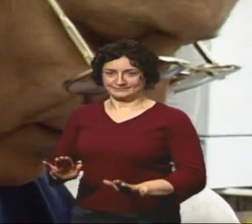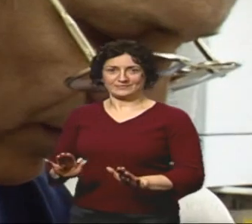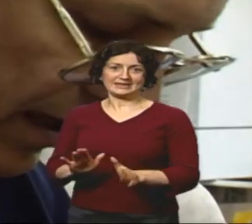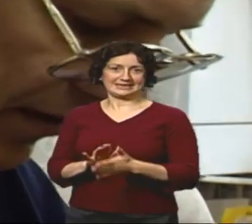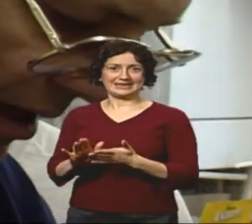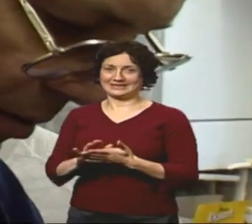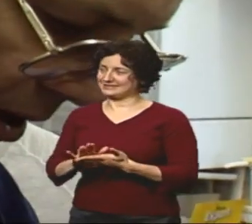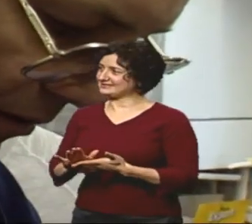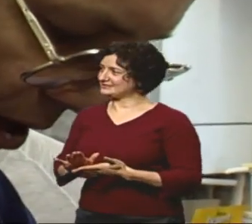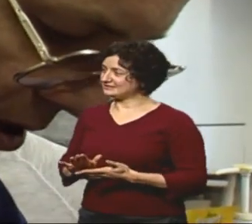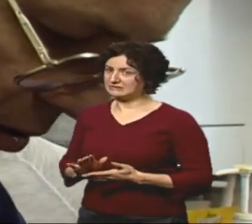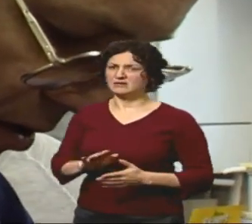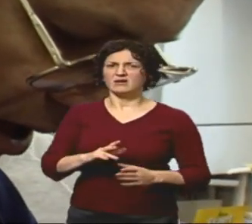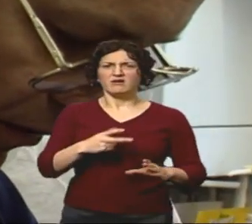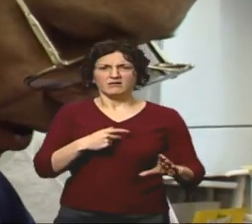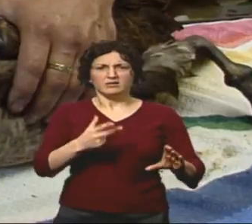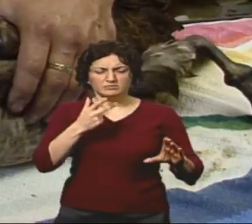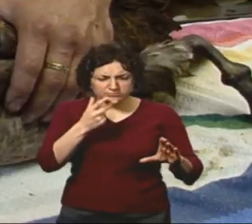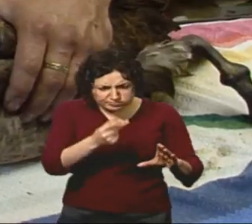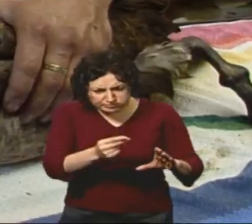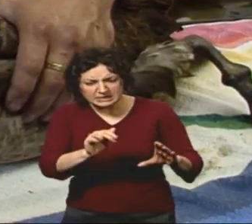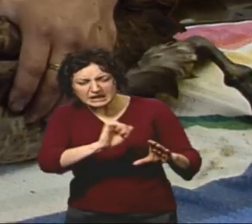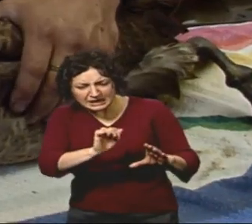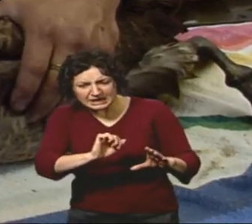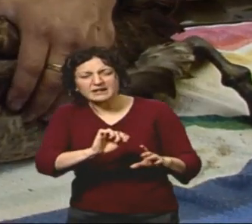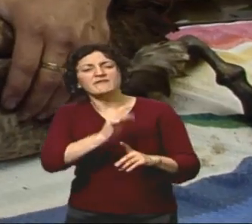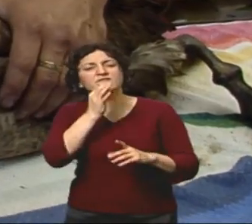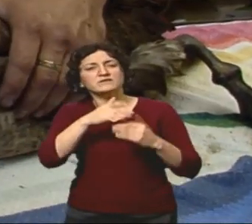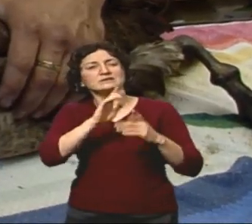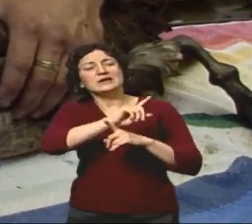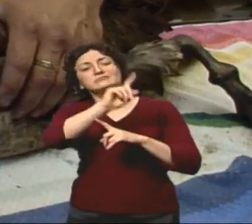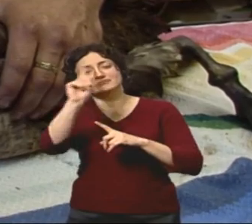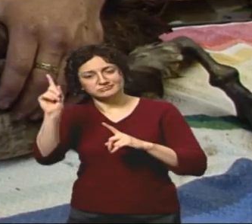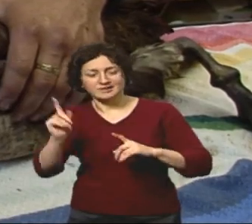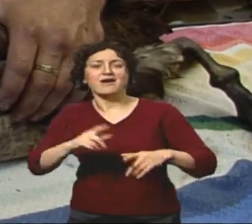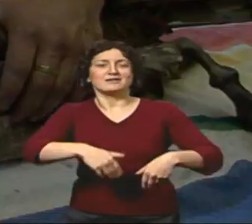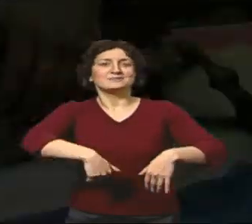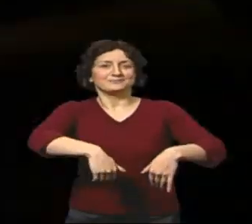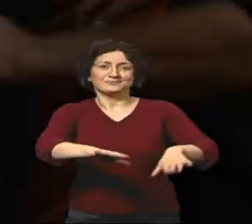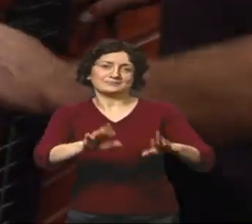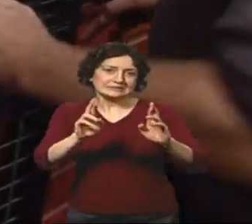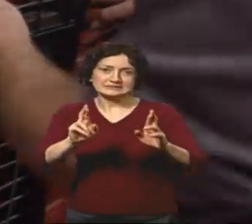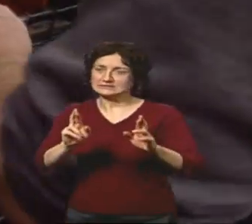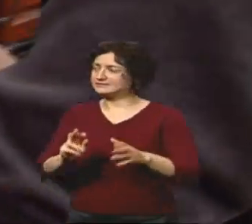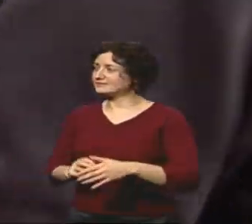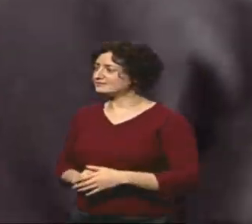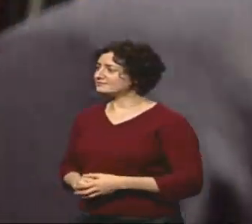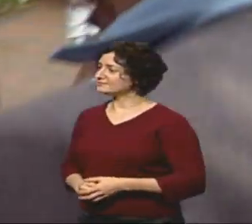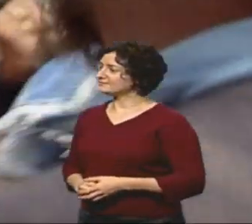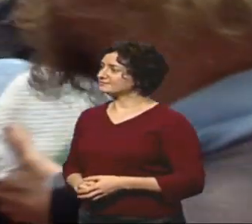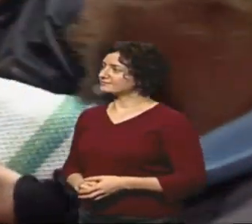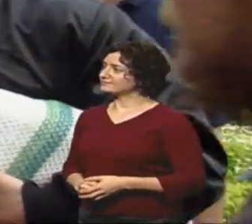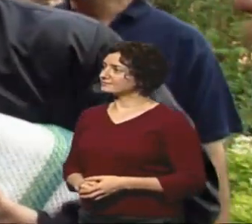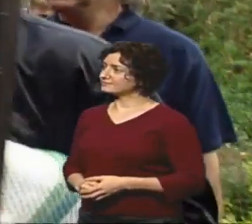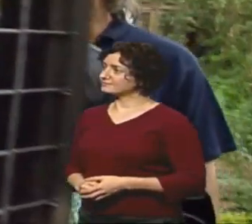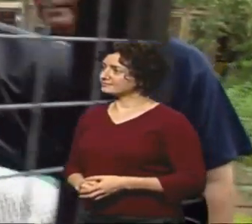now. 2 days of antibiotic and flushing the wound, and hopefully you attitude goose will go back. Go back to whence you came. Quick change from fox pen